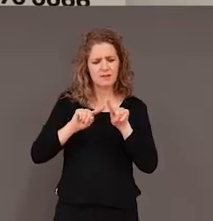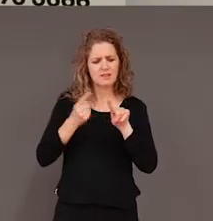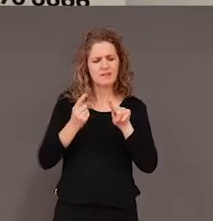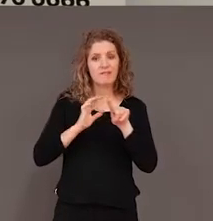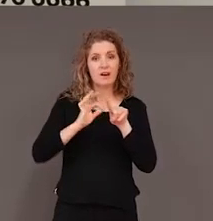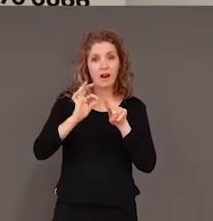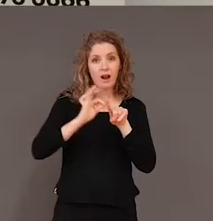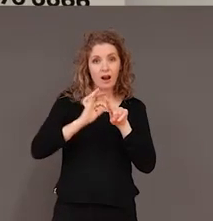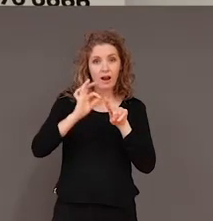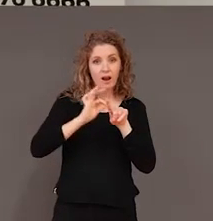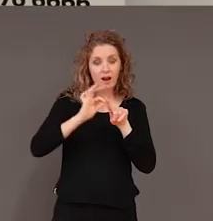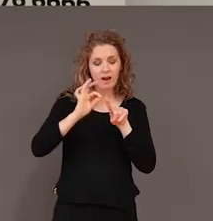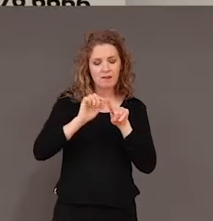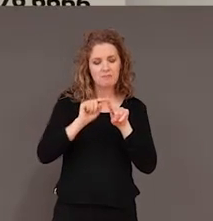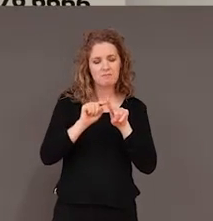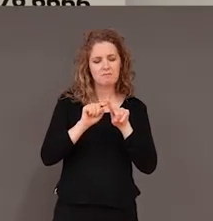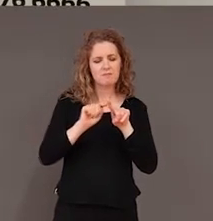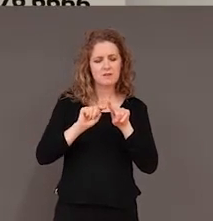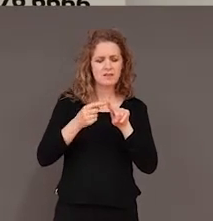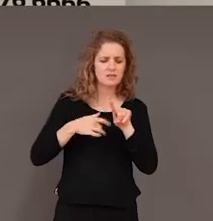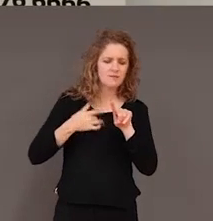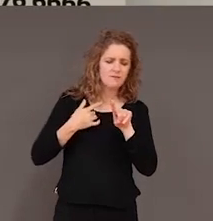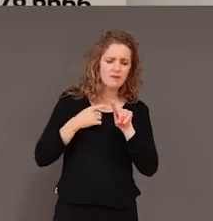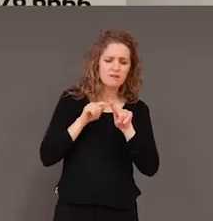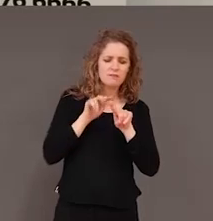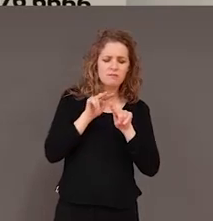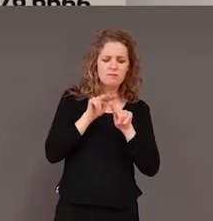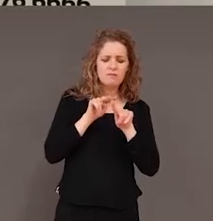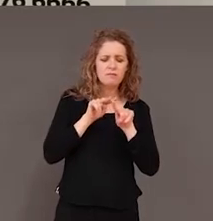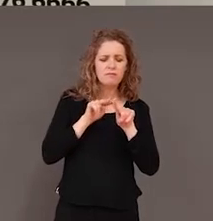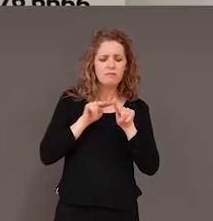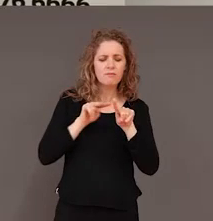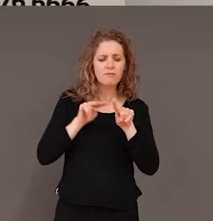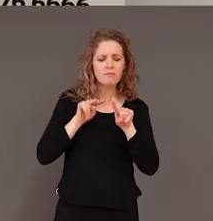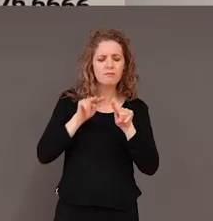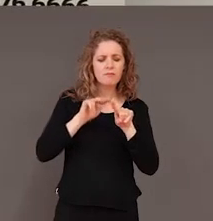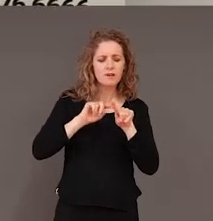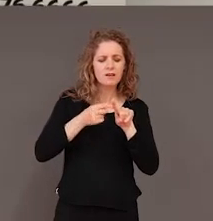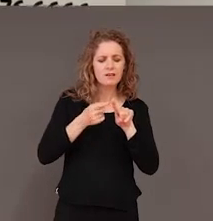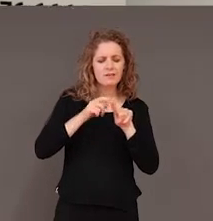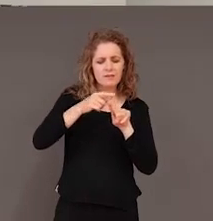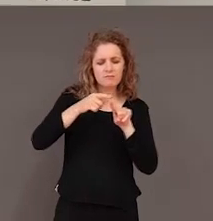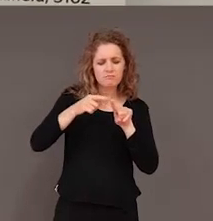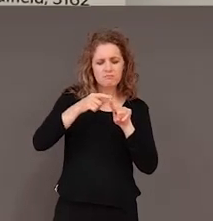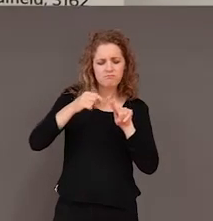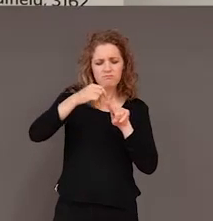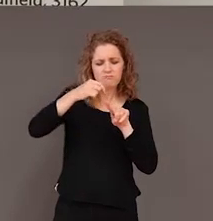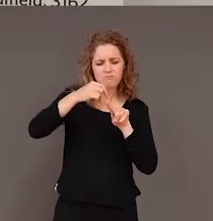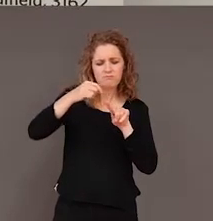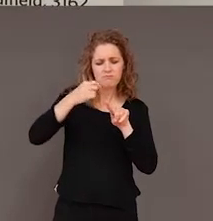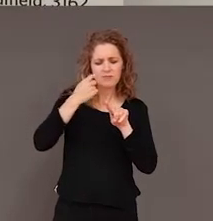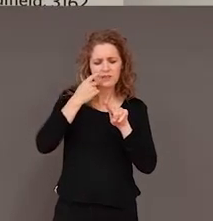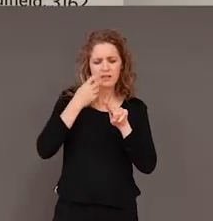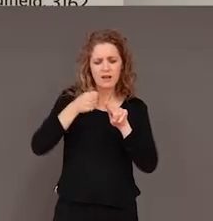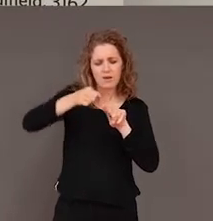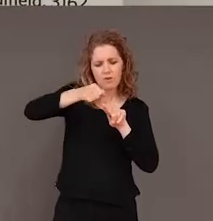in your nails, there's different, there might be different textures, ridges and grooves in your fingernail, and